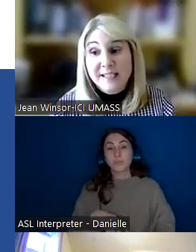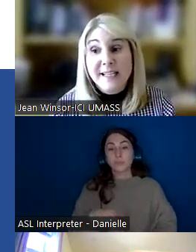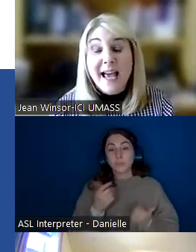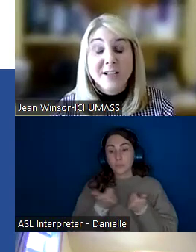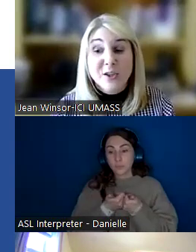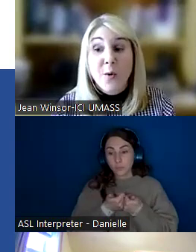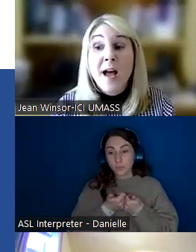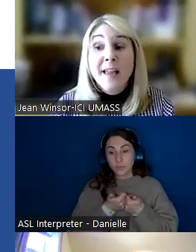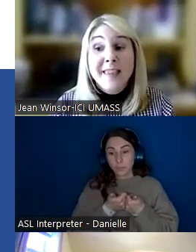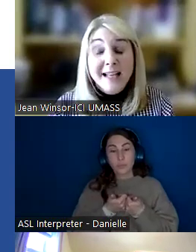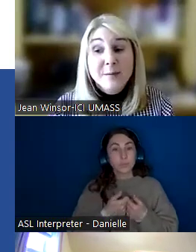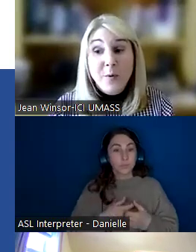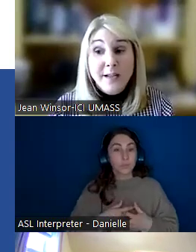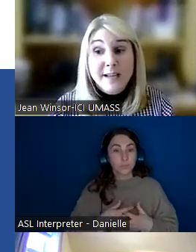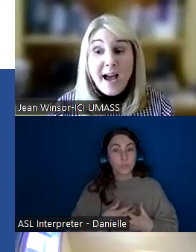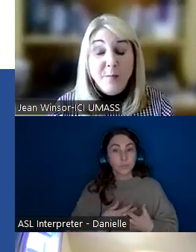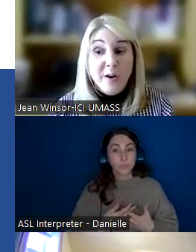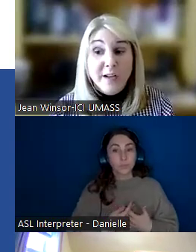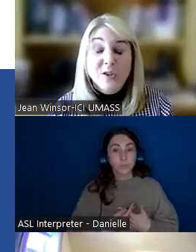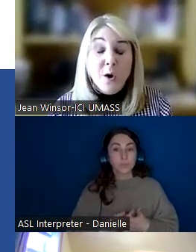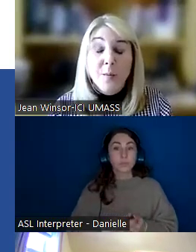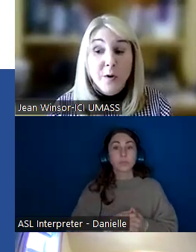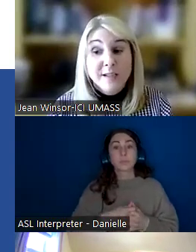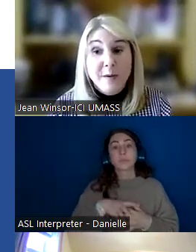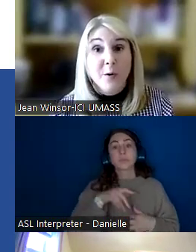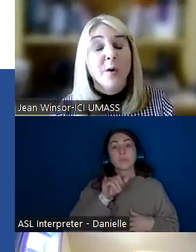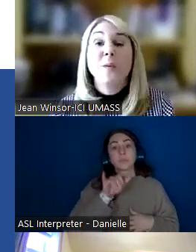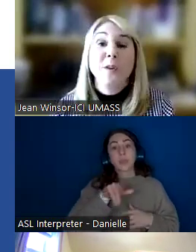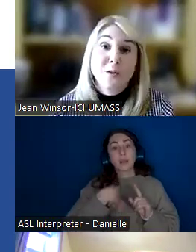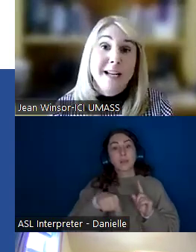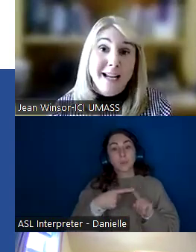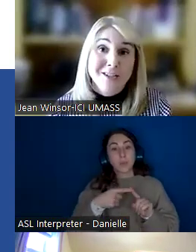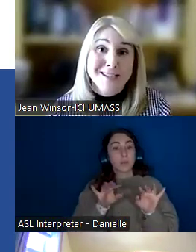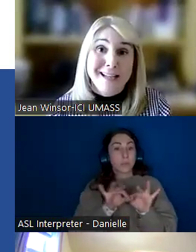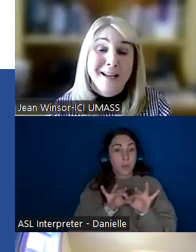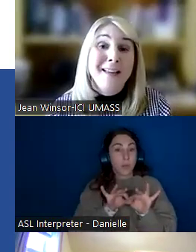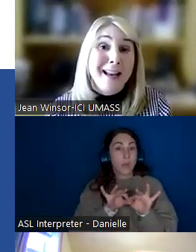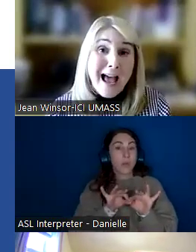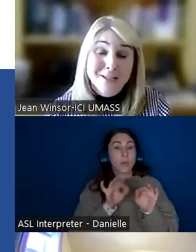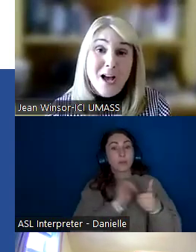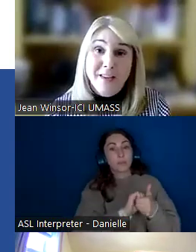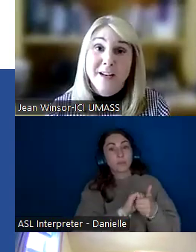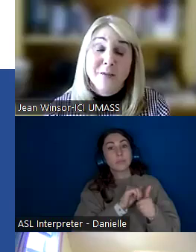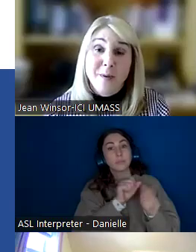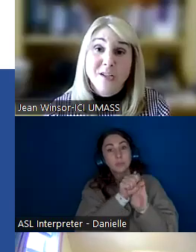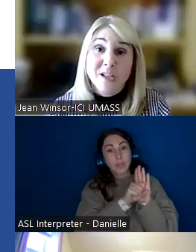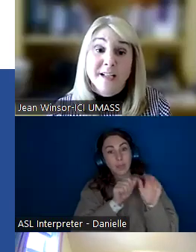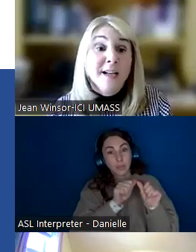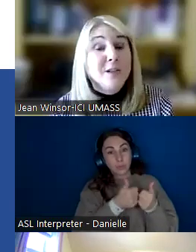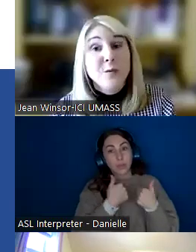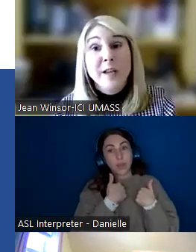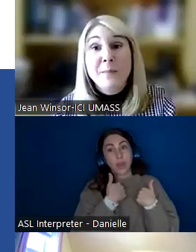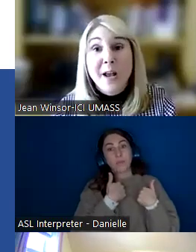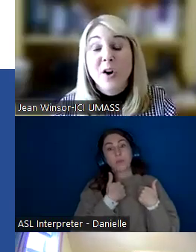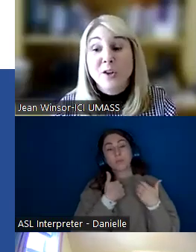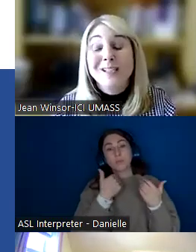challenging to see that. So that's a point in time where it's so important to be able to work with your state agency that has all of that information